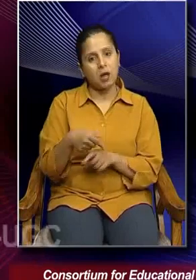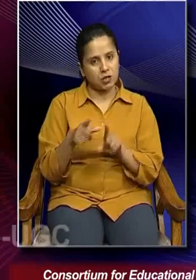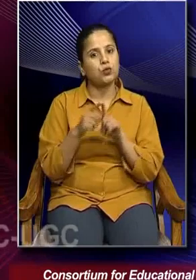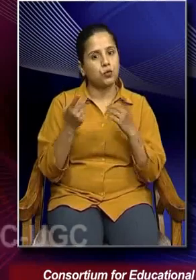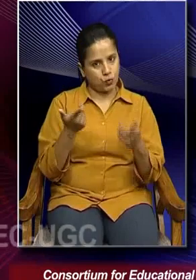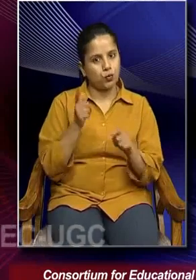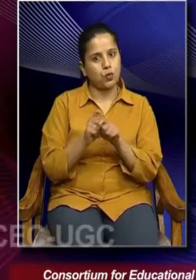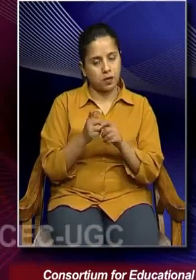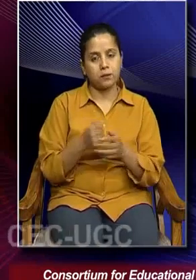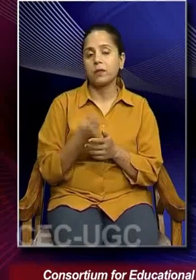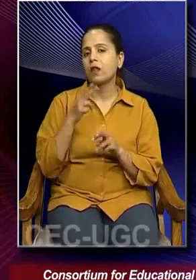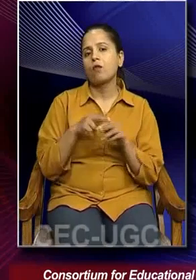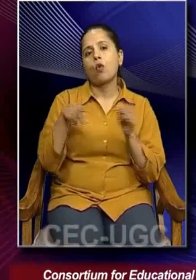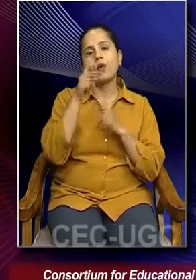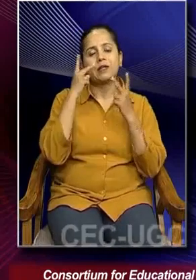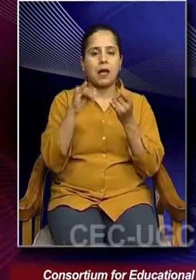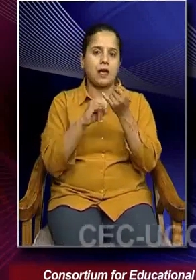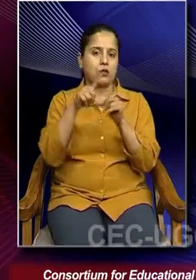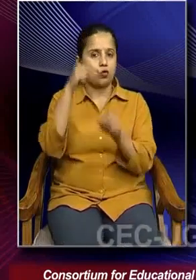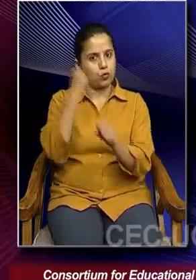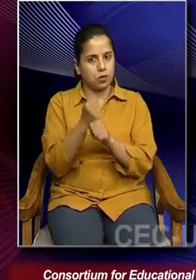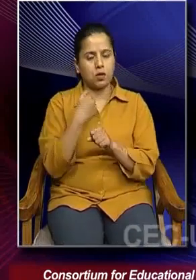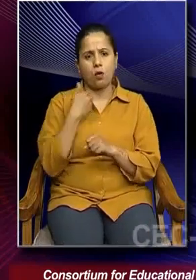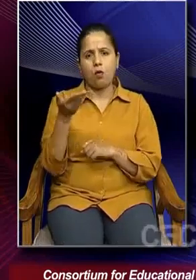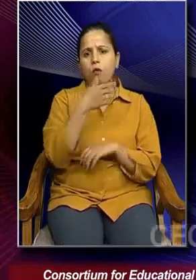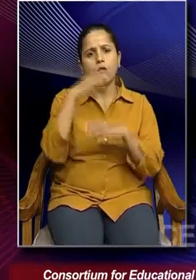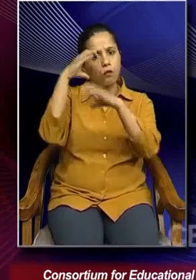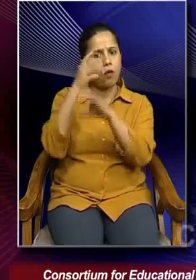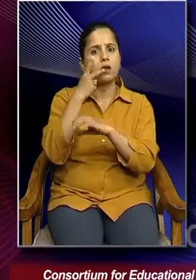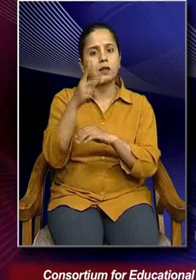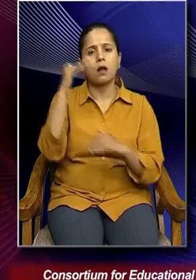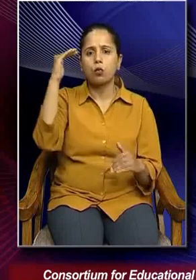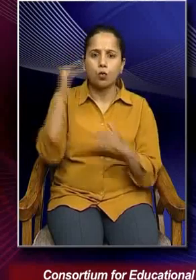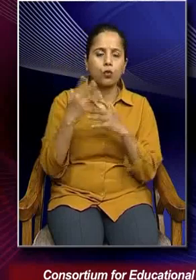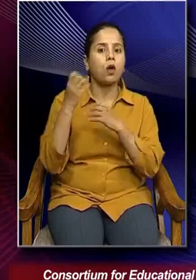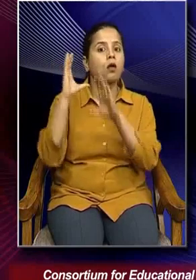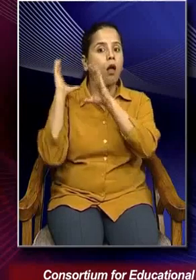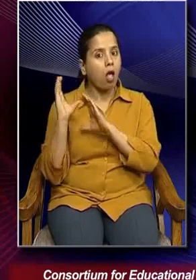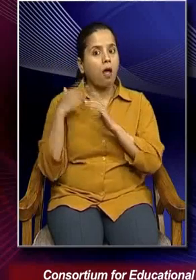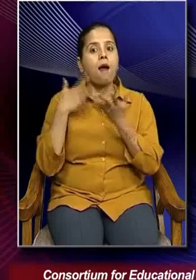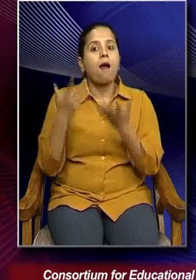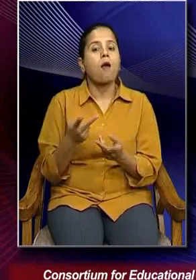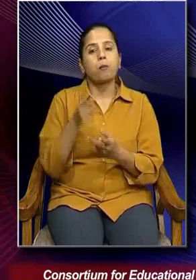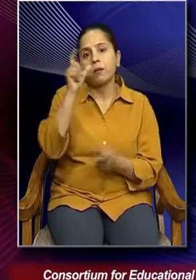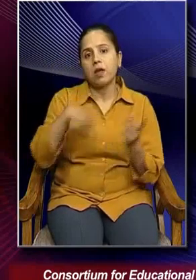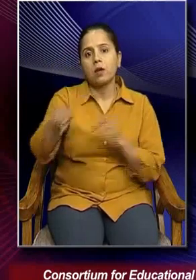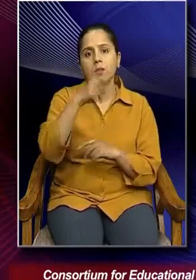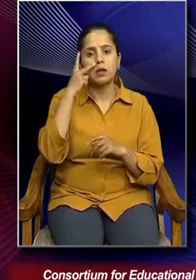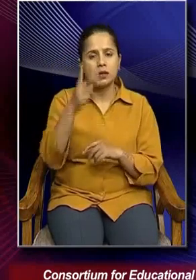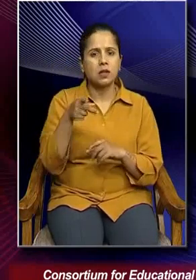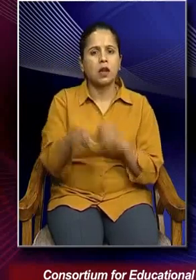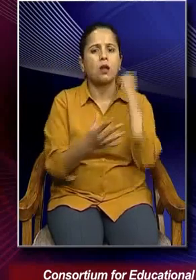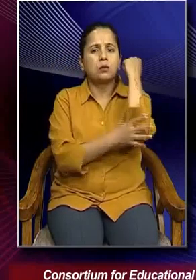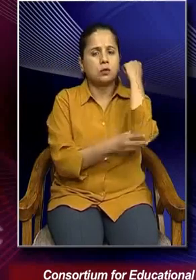therefore, if you look at SDGs, we focus on reducing the burden, bringing out people from the clutches of